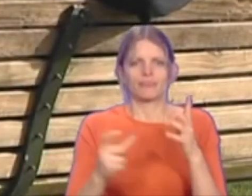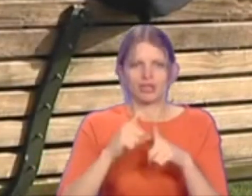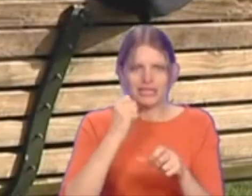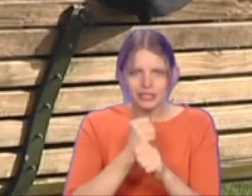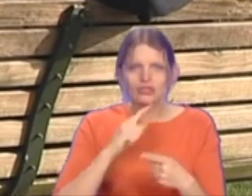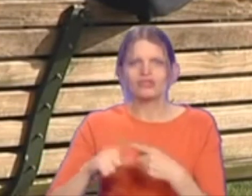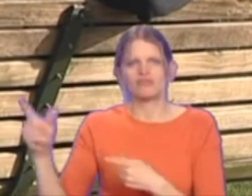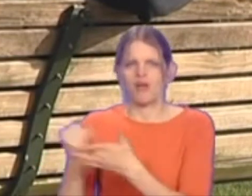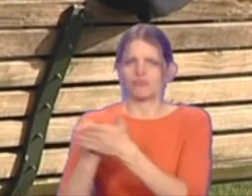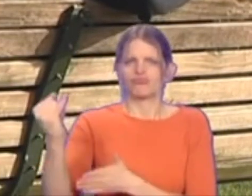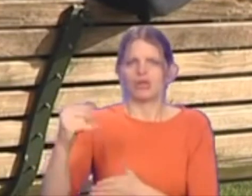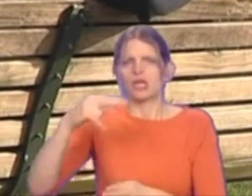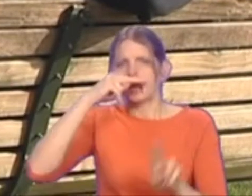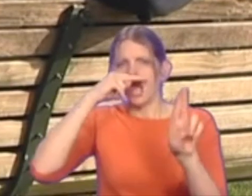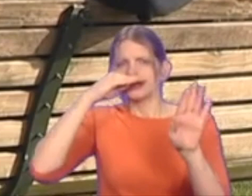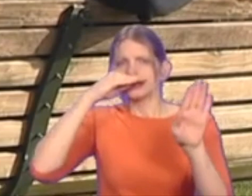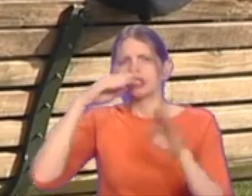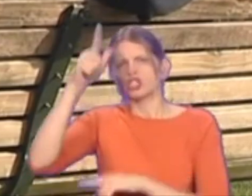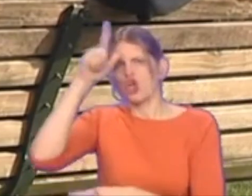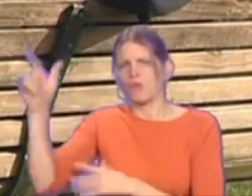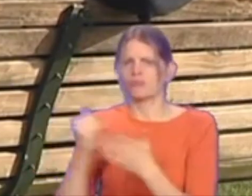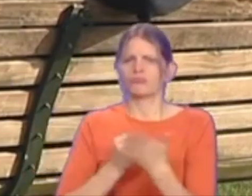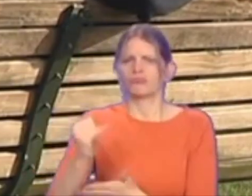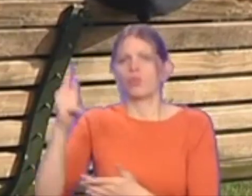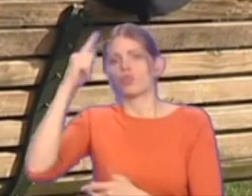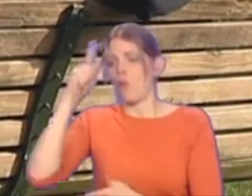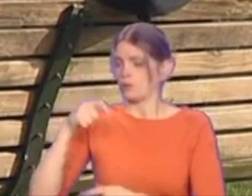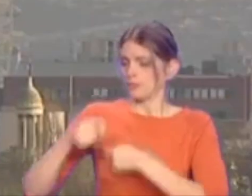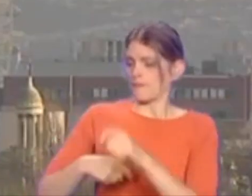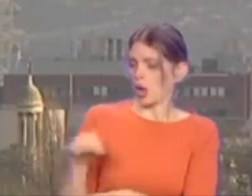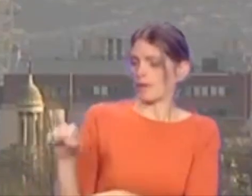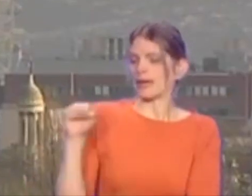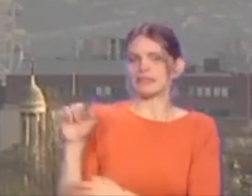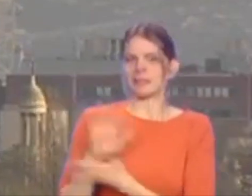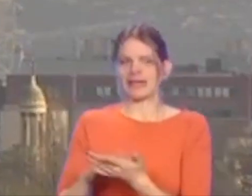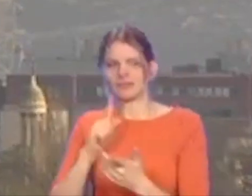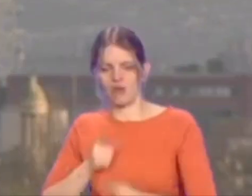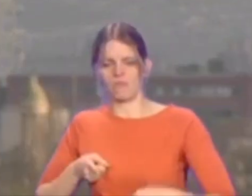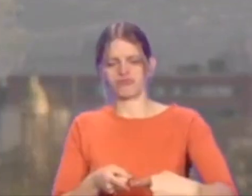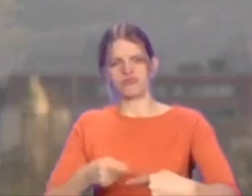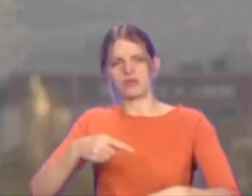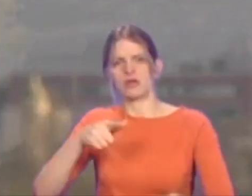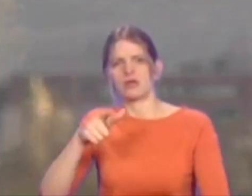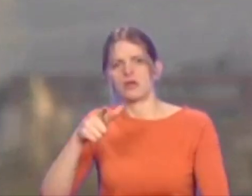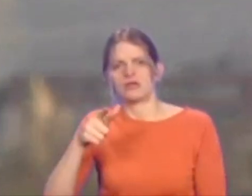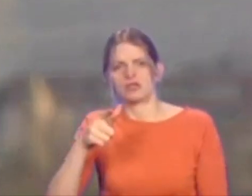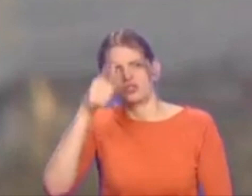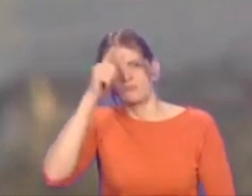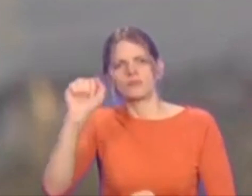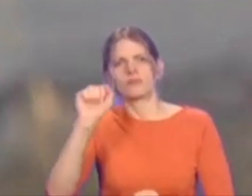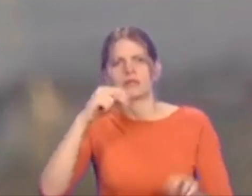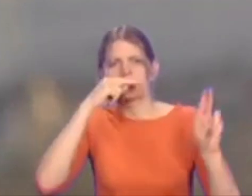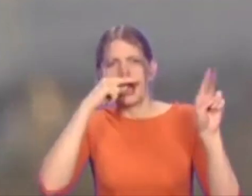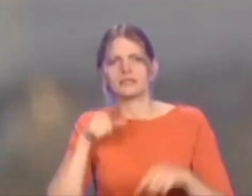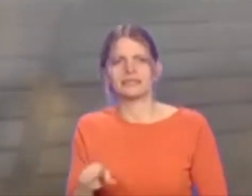time that showed any sort of spirit for the fight against Nazism was communist Russia. They were recruited one by